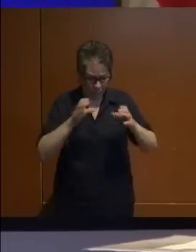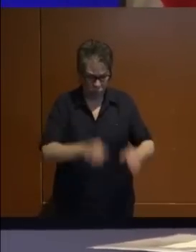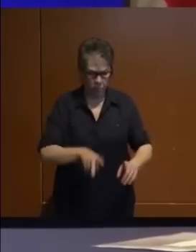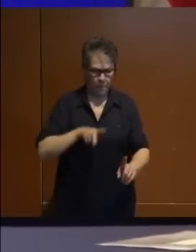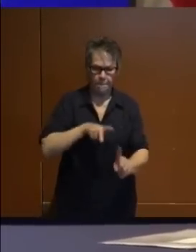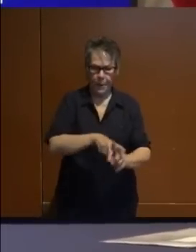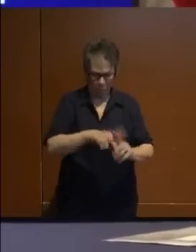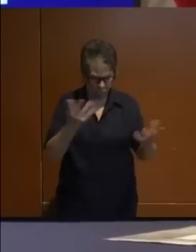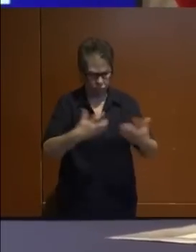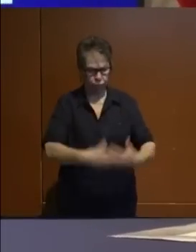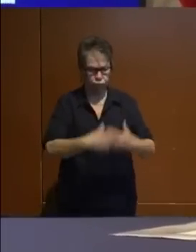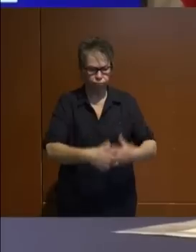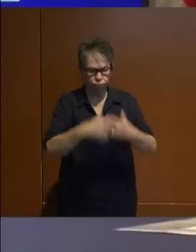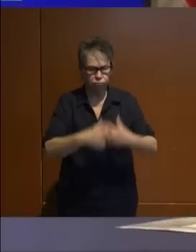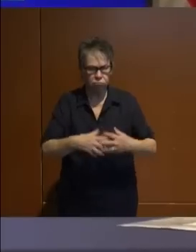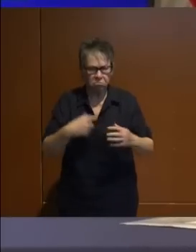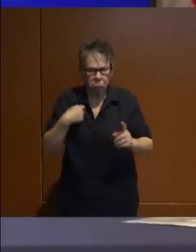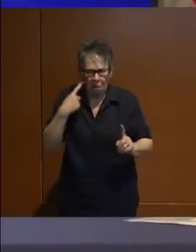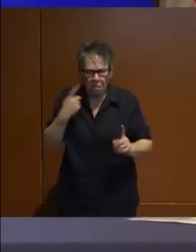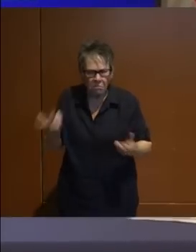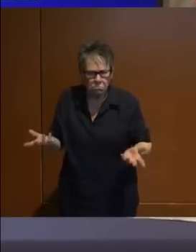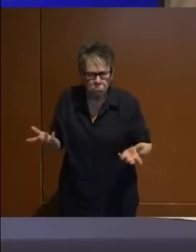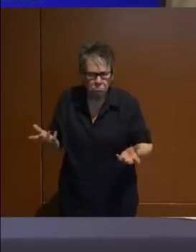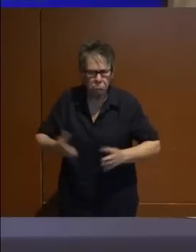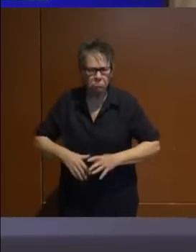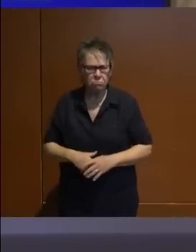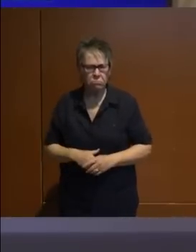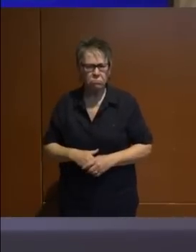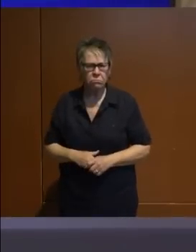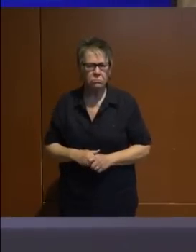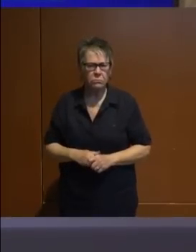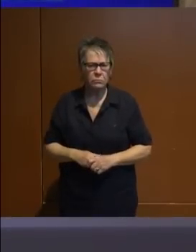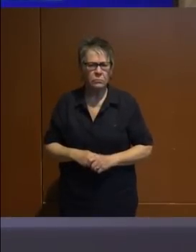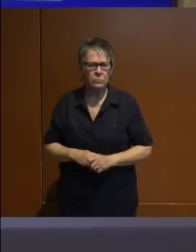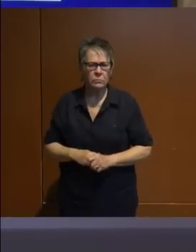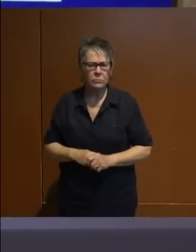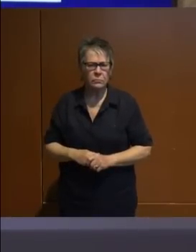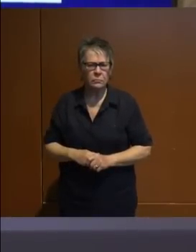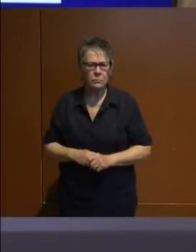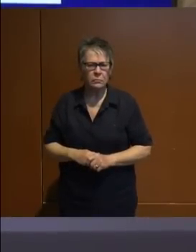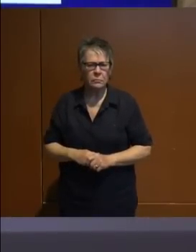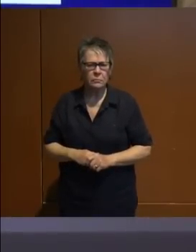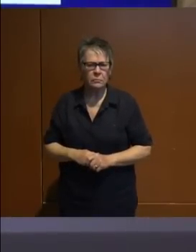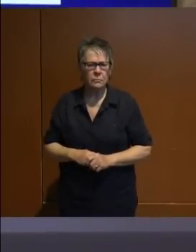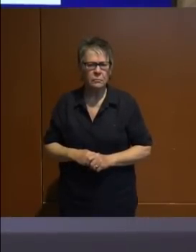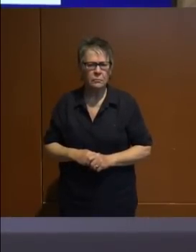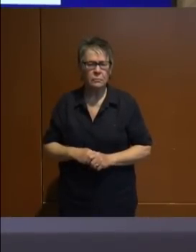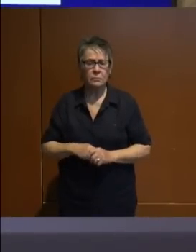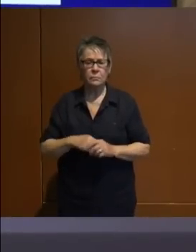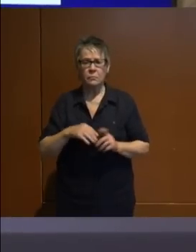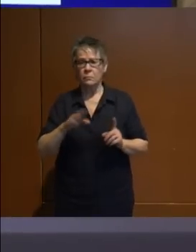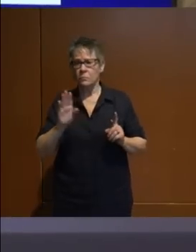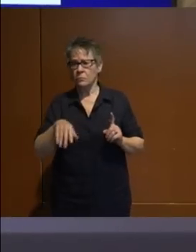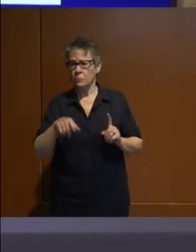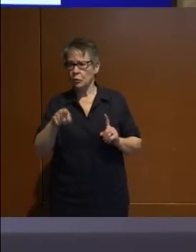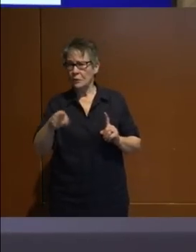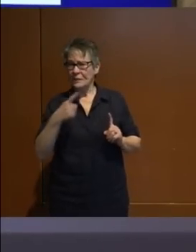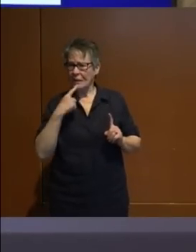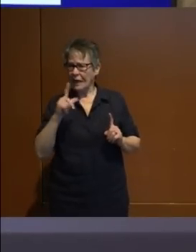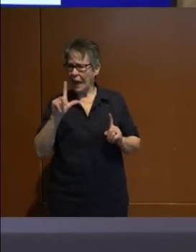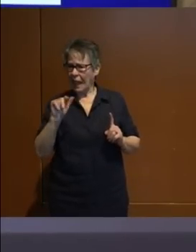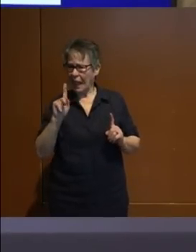Before we break, John, you good? Colonel, you mentioned Lakewood again today. Over Saturday was a party in